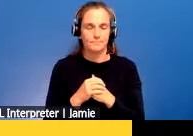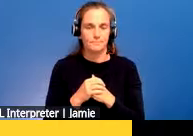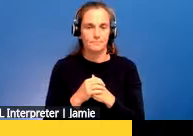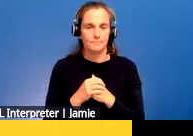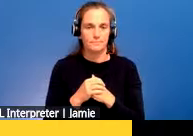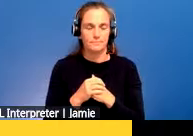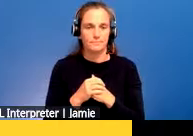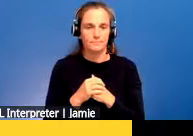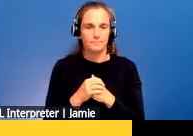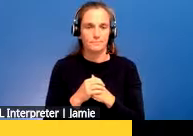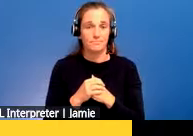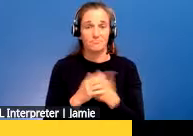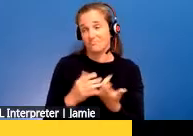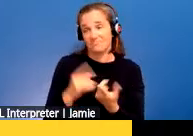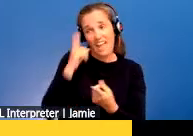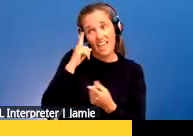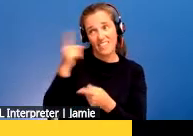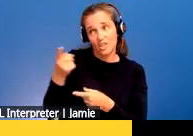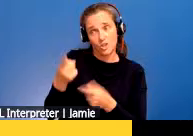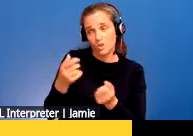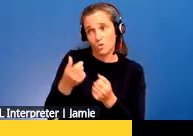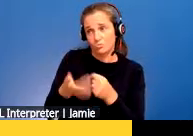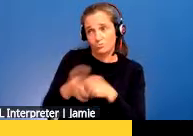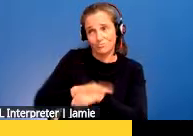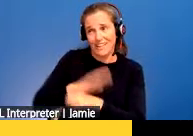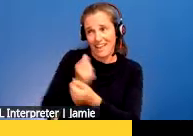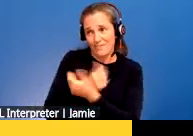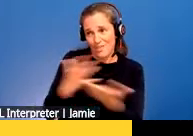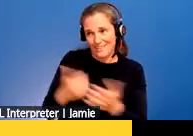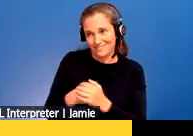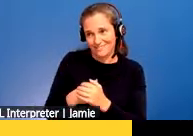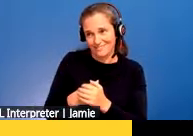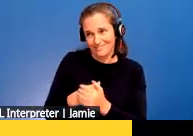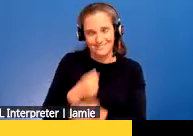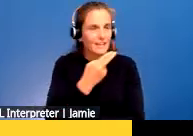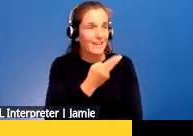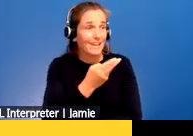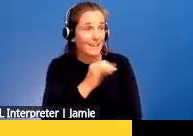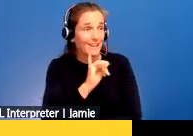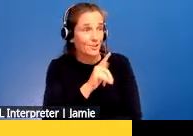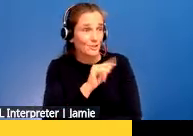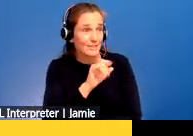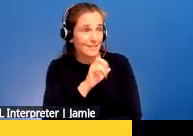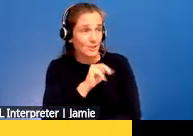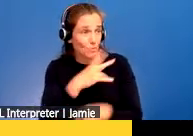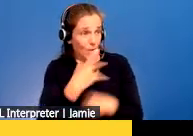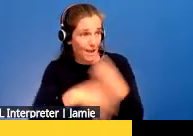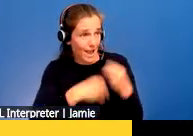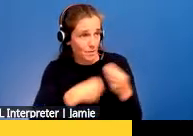I think you've covered it. All right, Hilton, you had something else to add? Maybe?